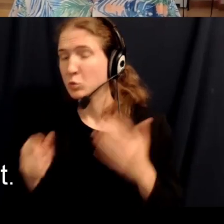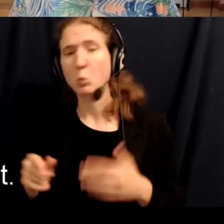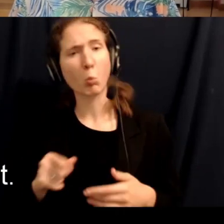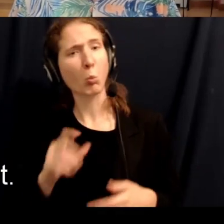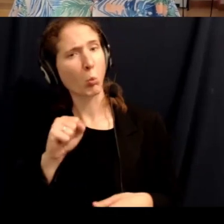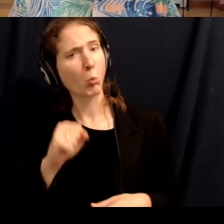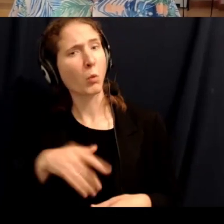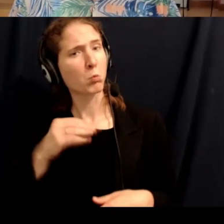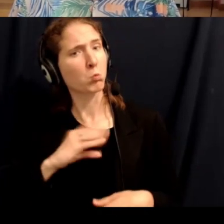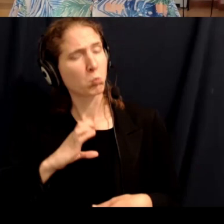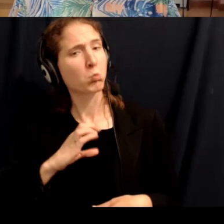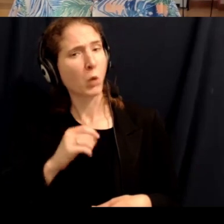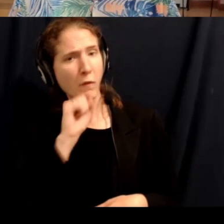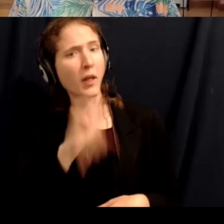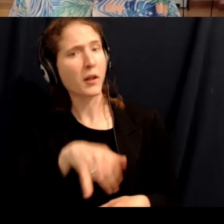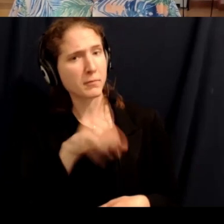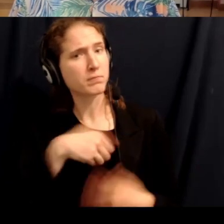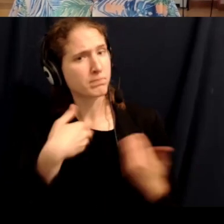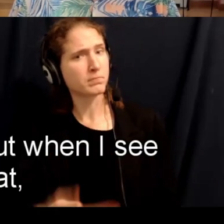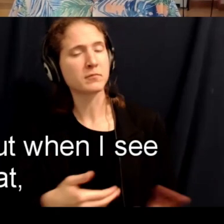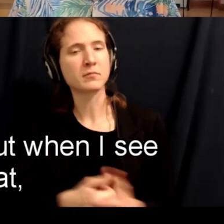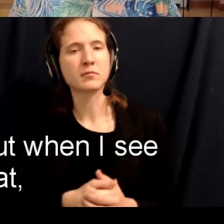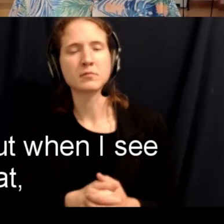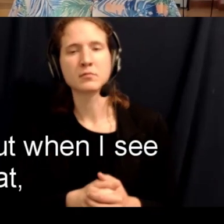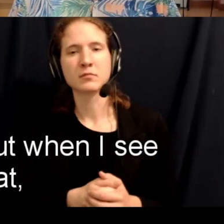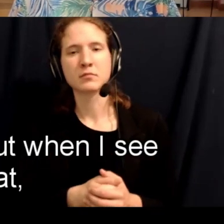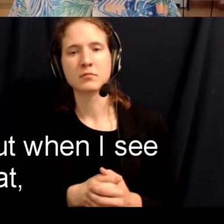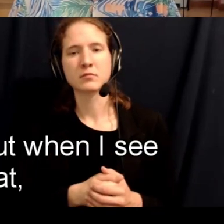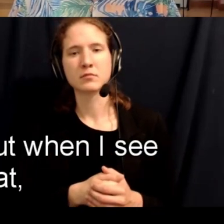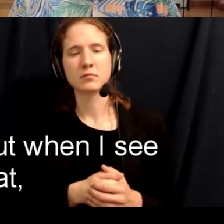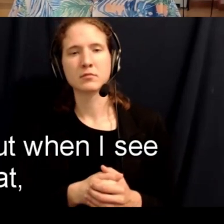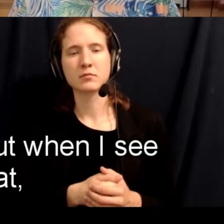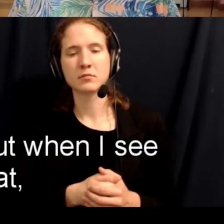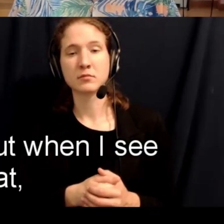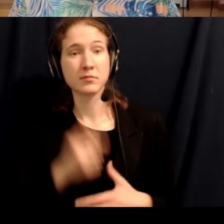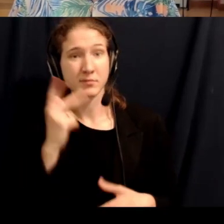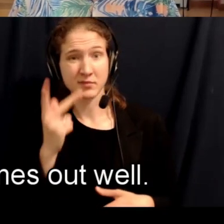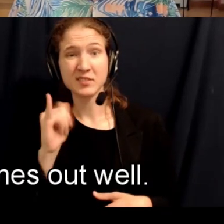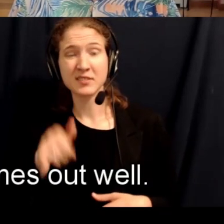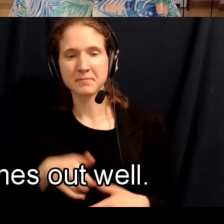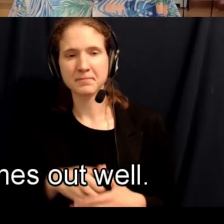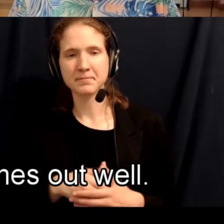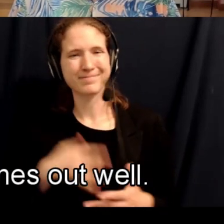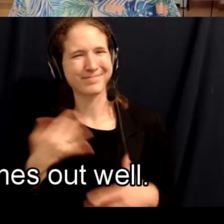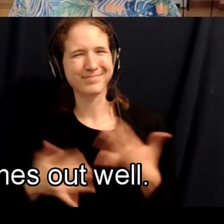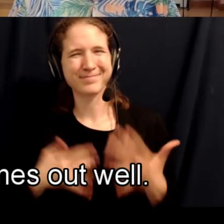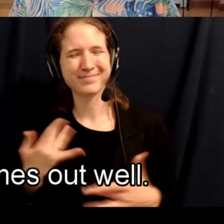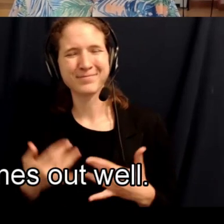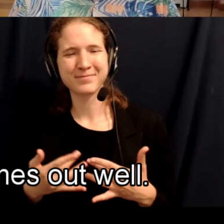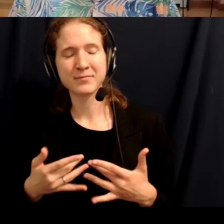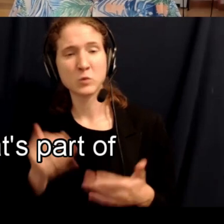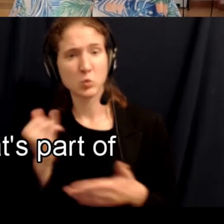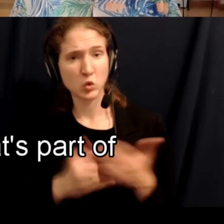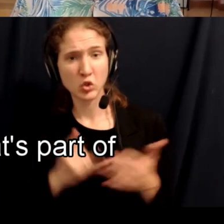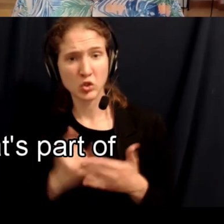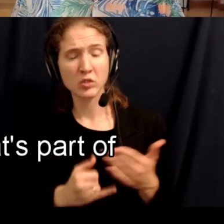great. I would love that. This is great." So yeah. But when I get excited about when I see someone like that, the drawing comes out